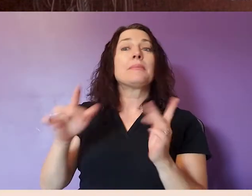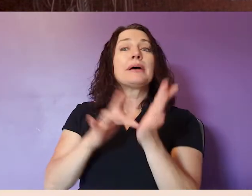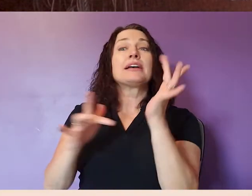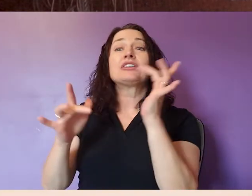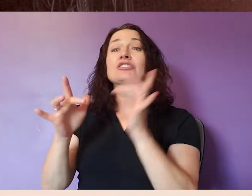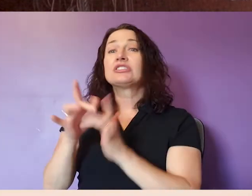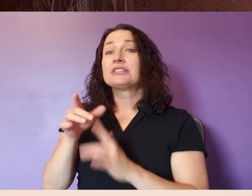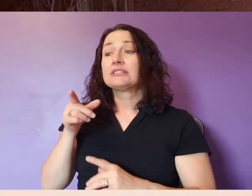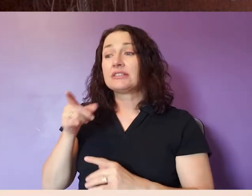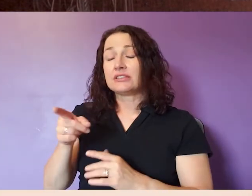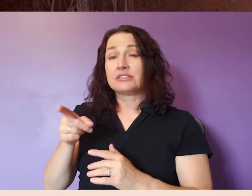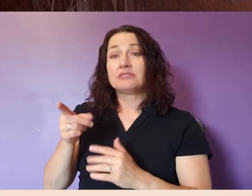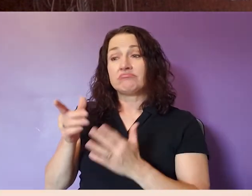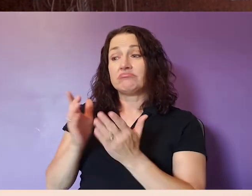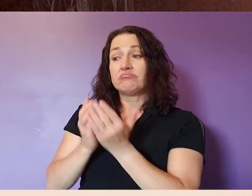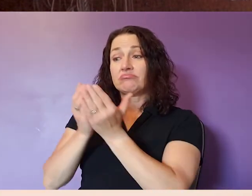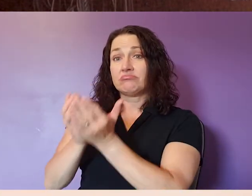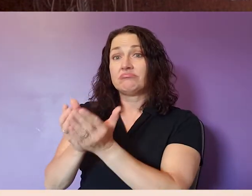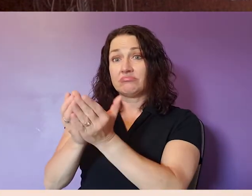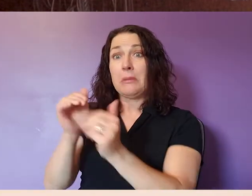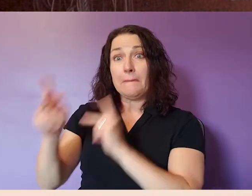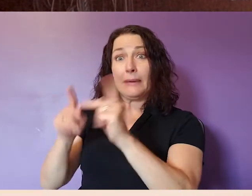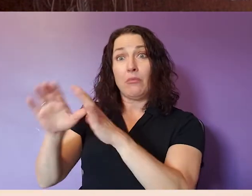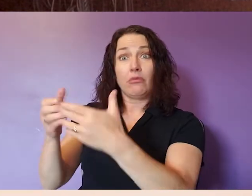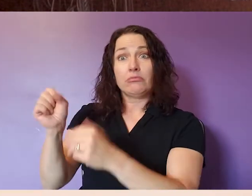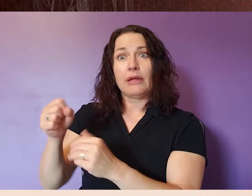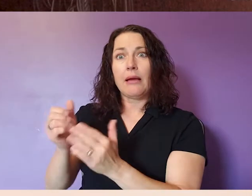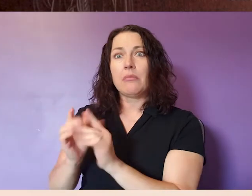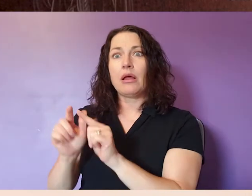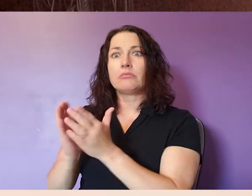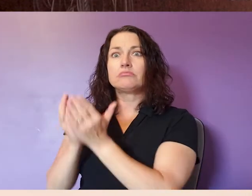lake where there are people to the other side